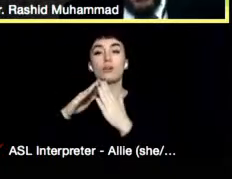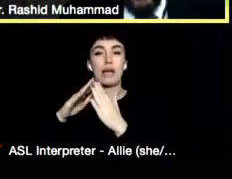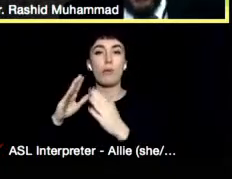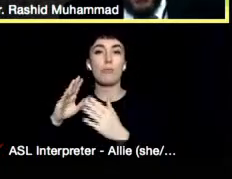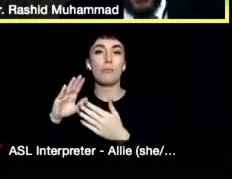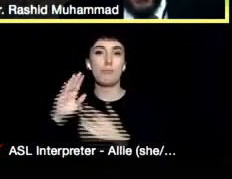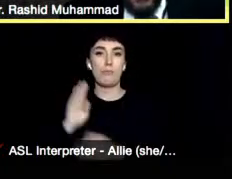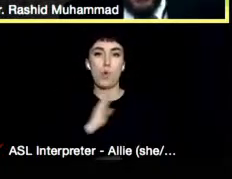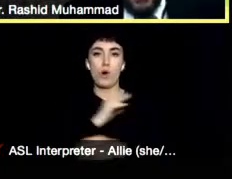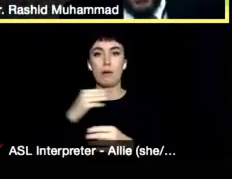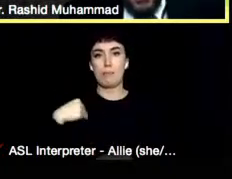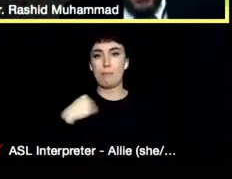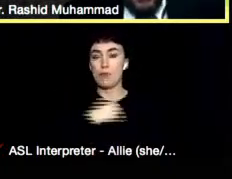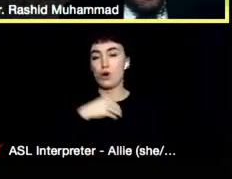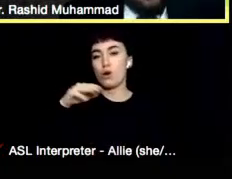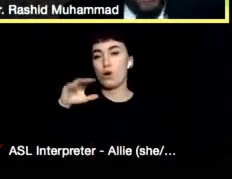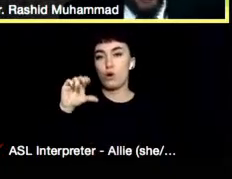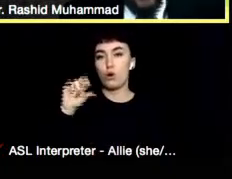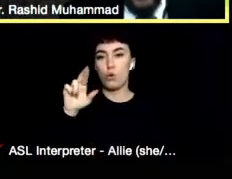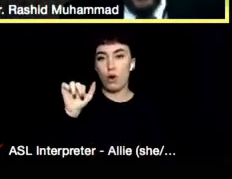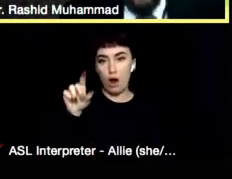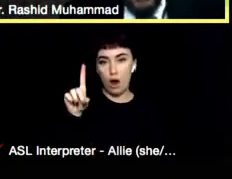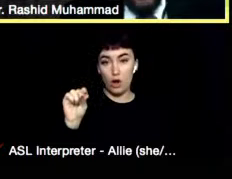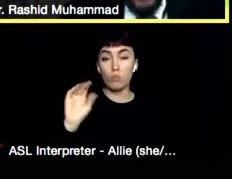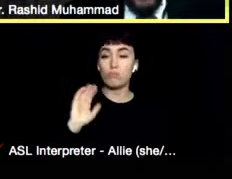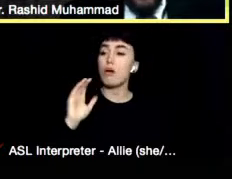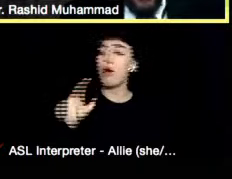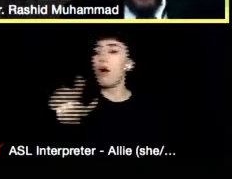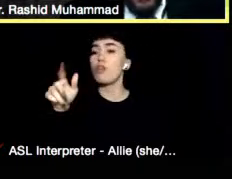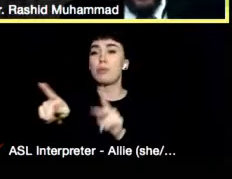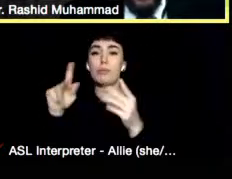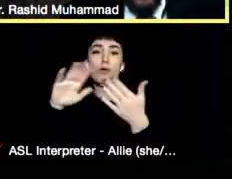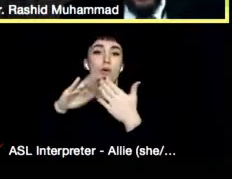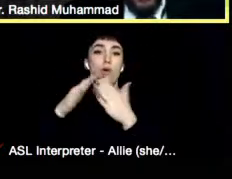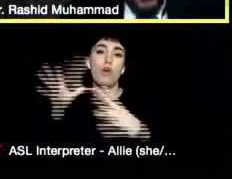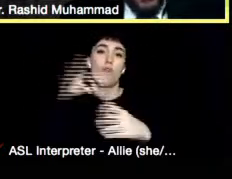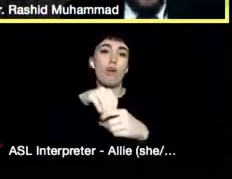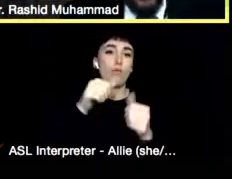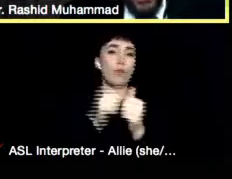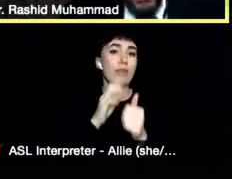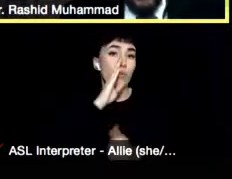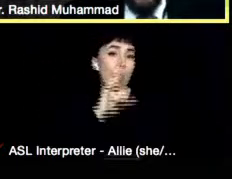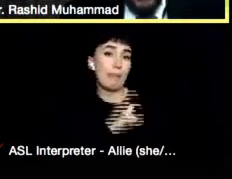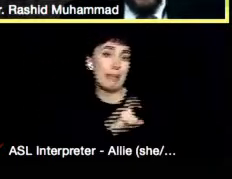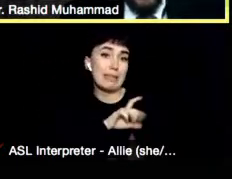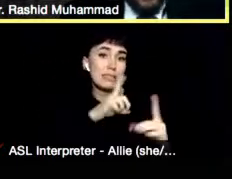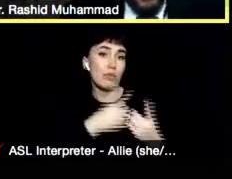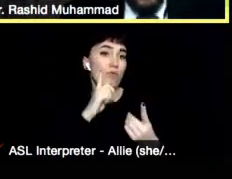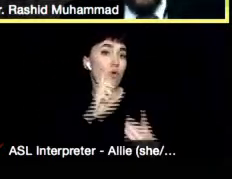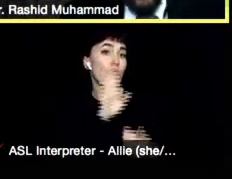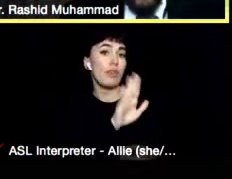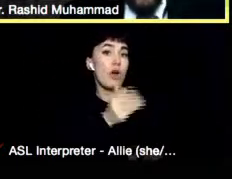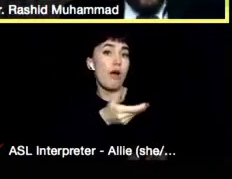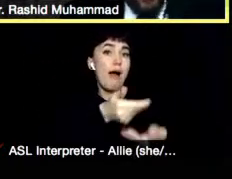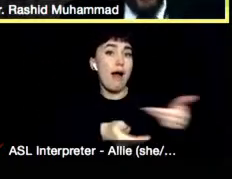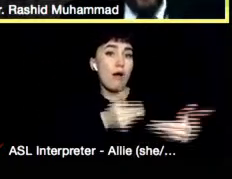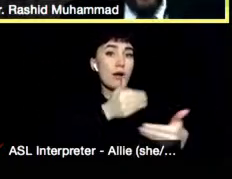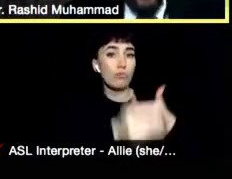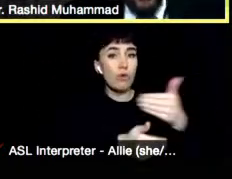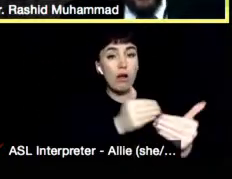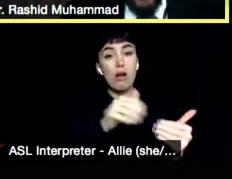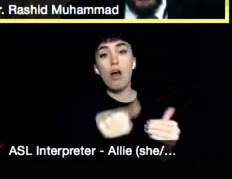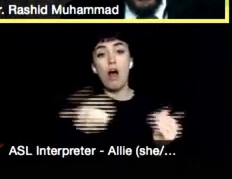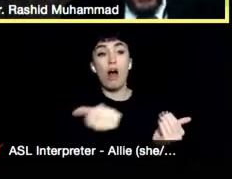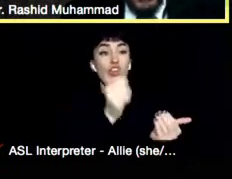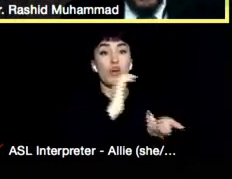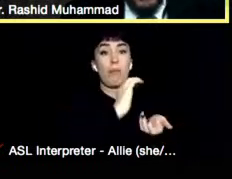and others in the community are involved with the Brighton Police Department in terms of their hiring process. There are other partnerships